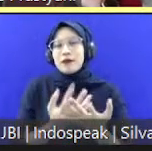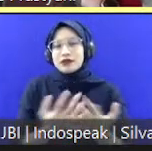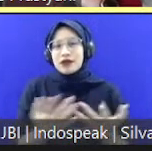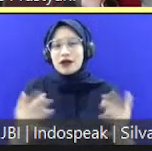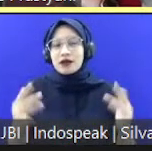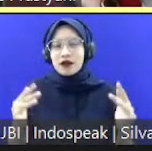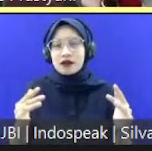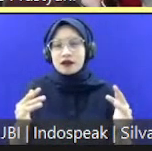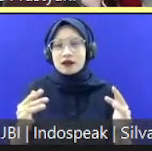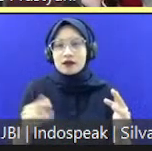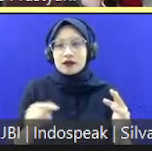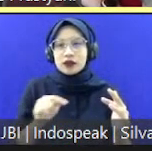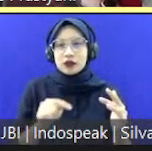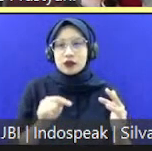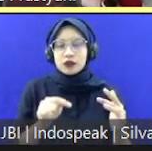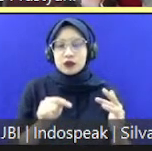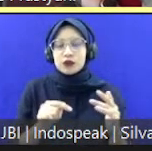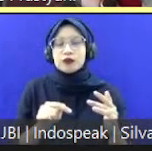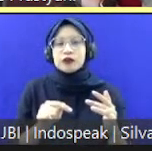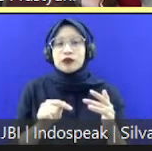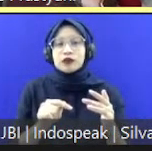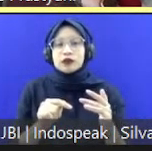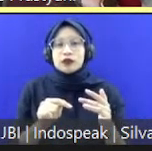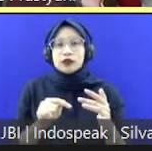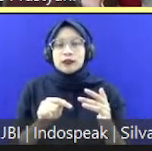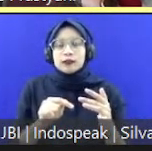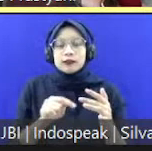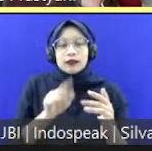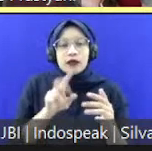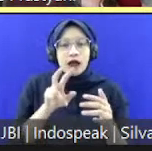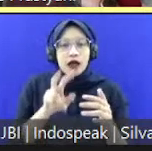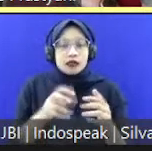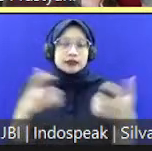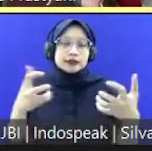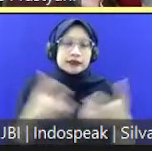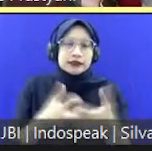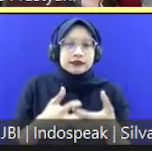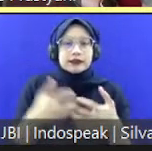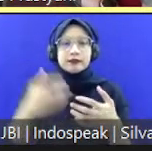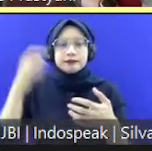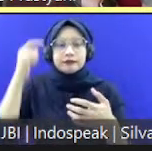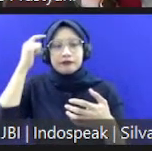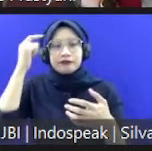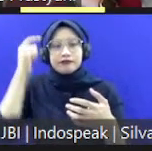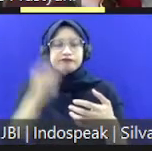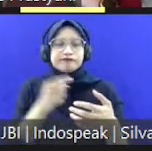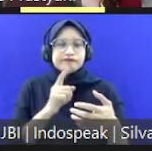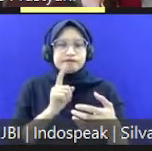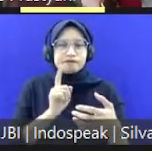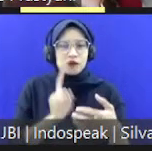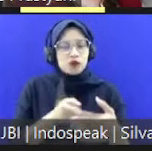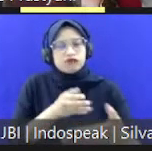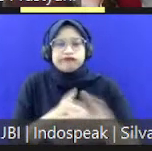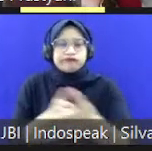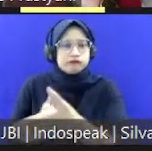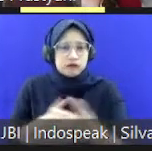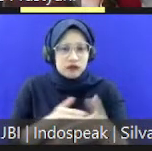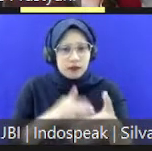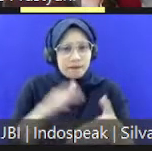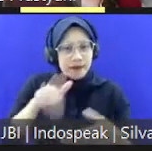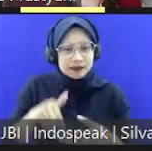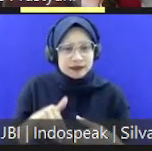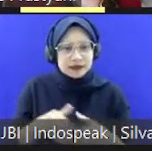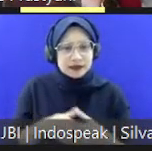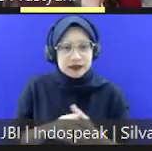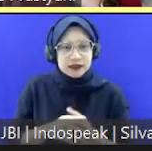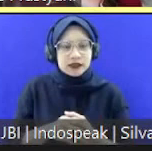And we have come a long way in building a formal mental health care system. However, we do still have shortages in not only the formal mental